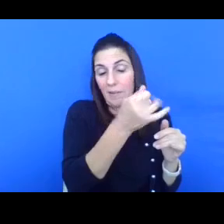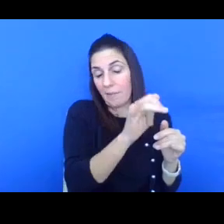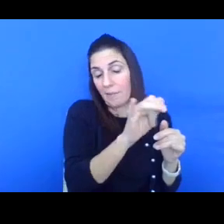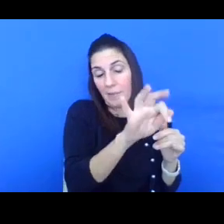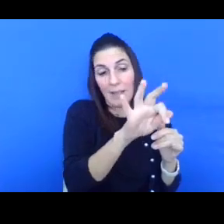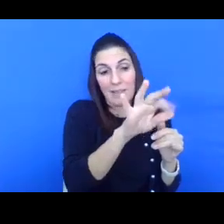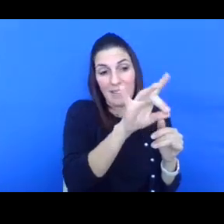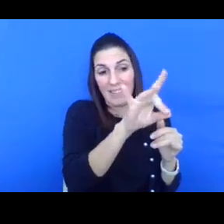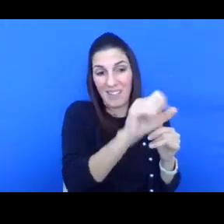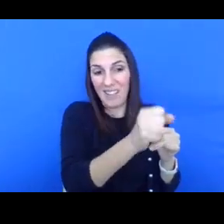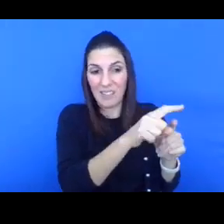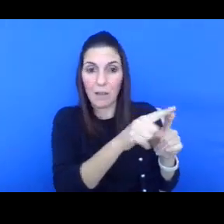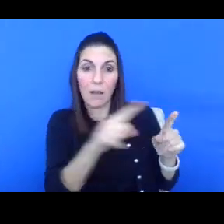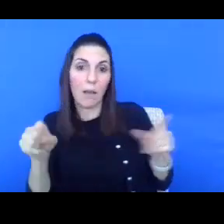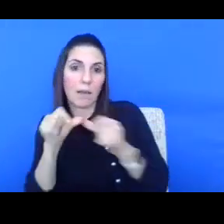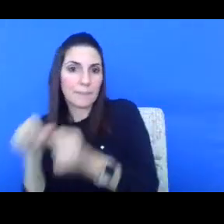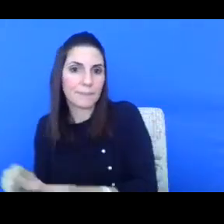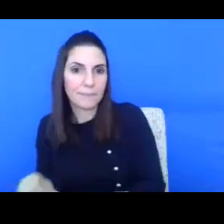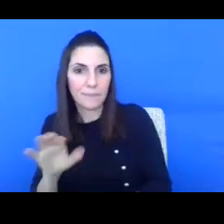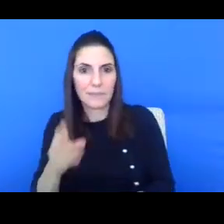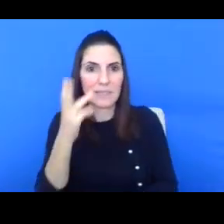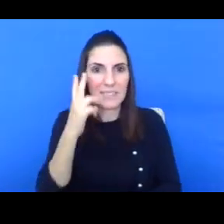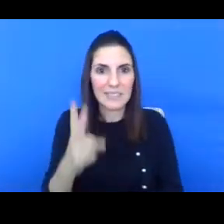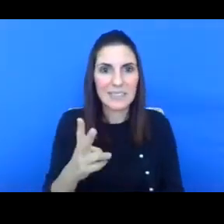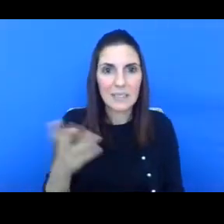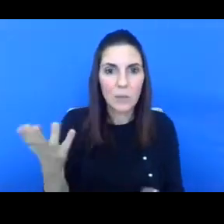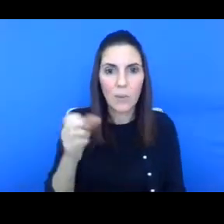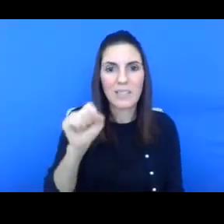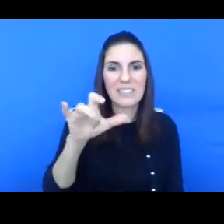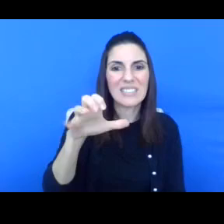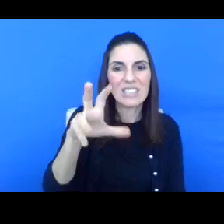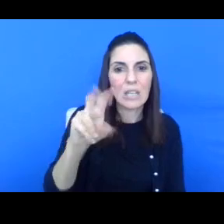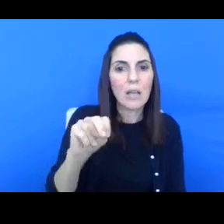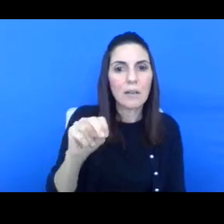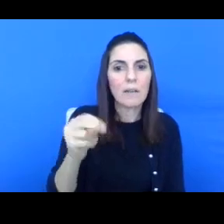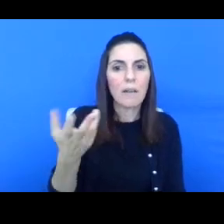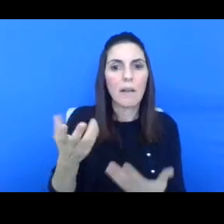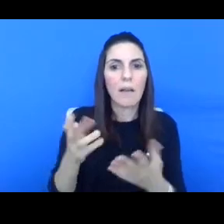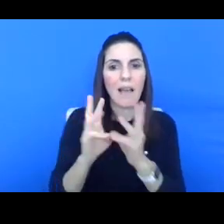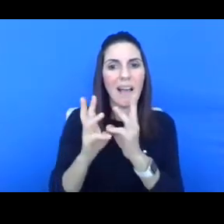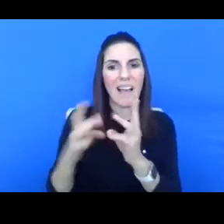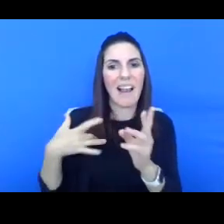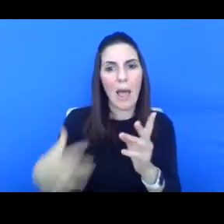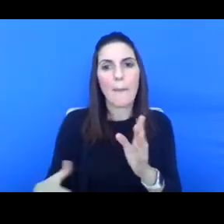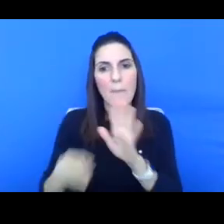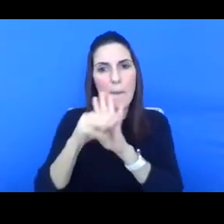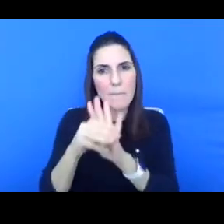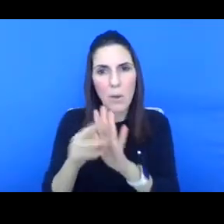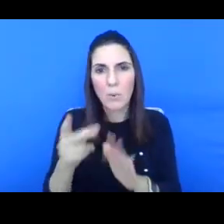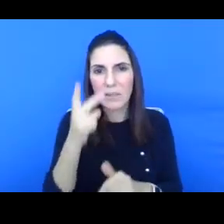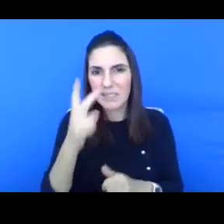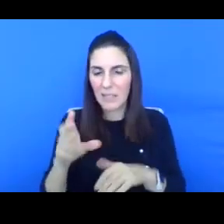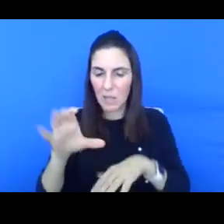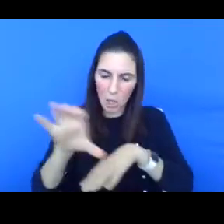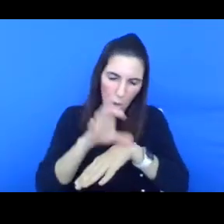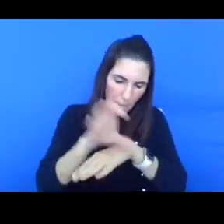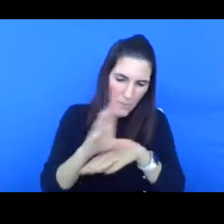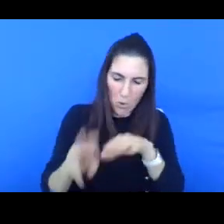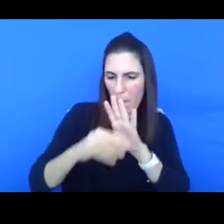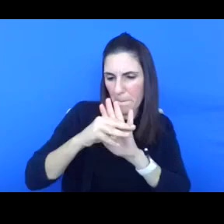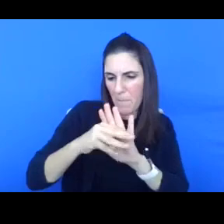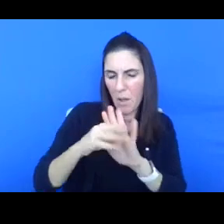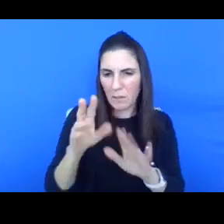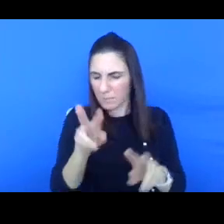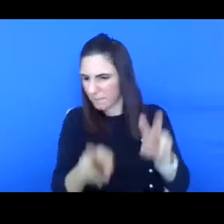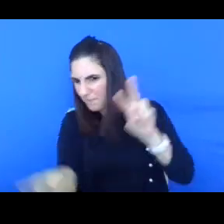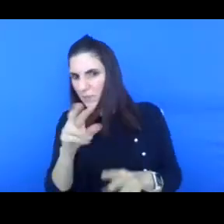Seasonal climate models. So outside of other indices, we take a look at computer models to kind of give us an idea of what could